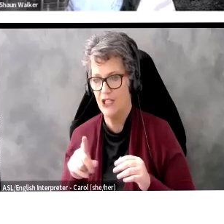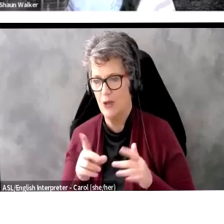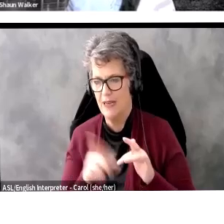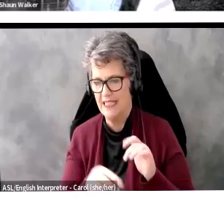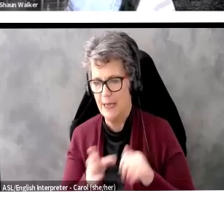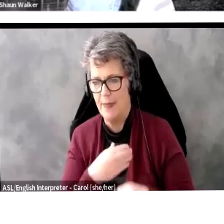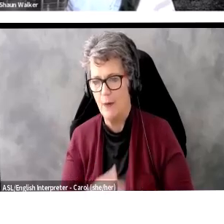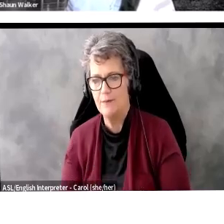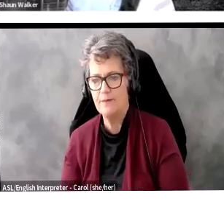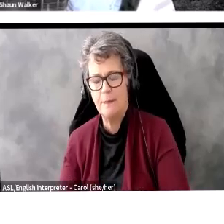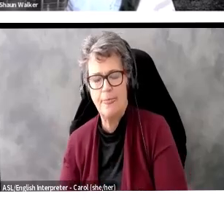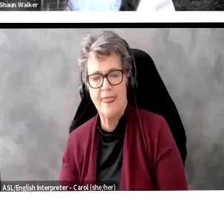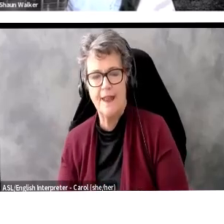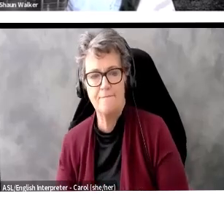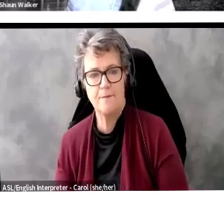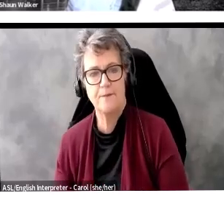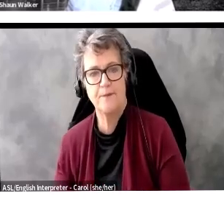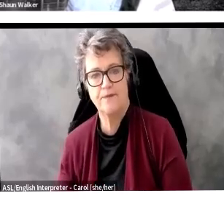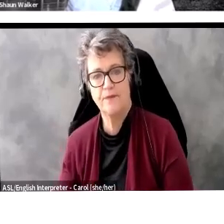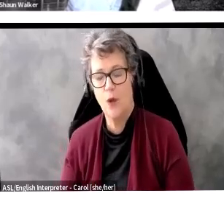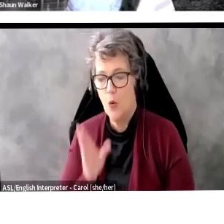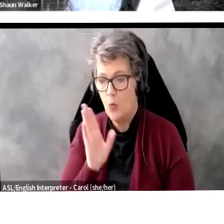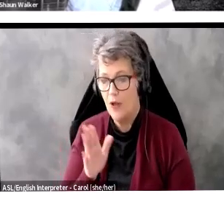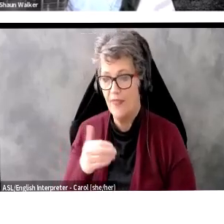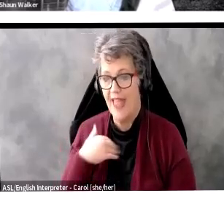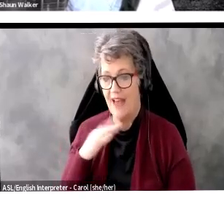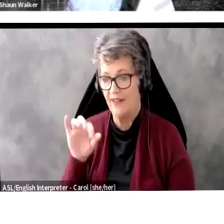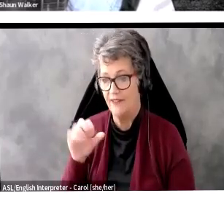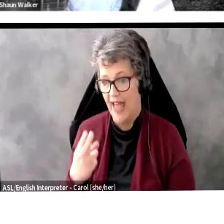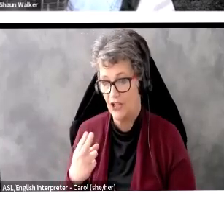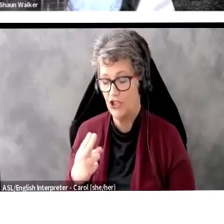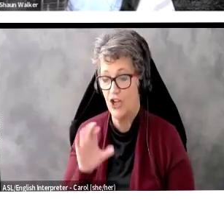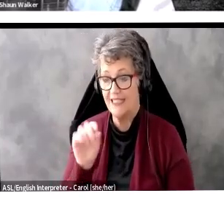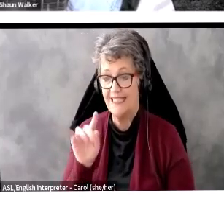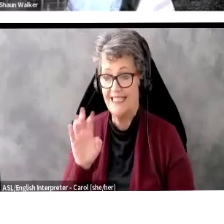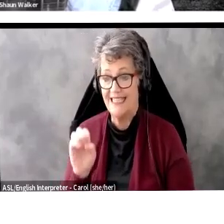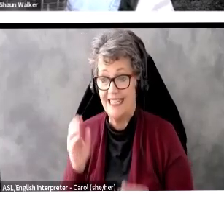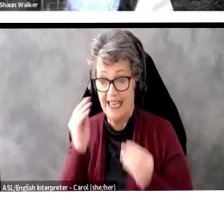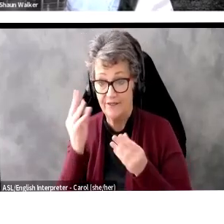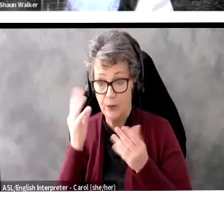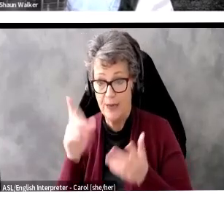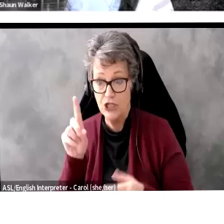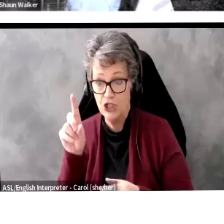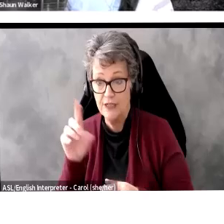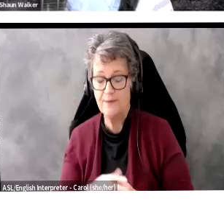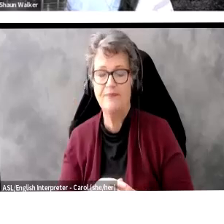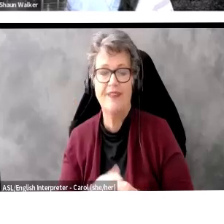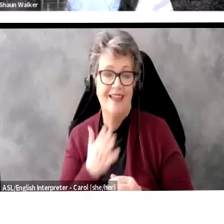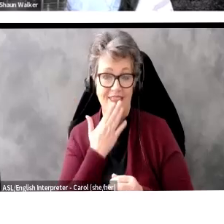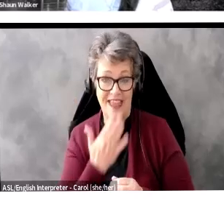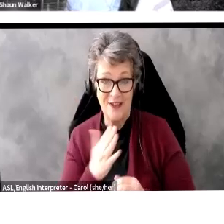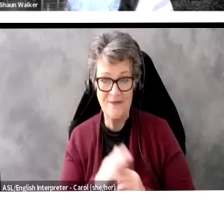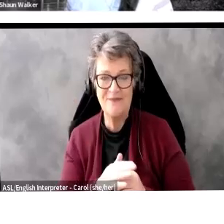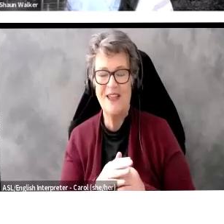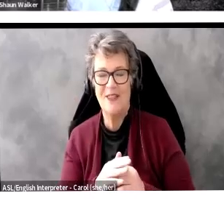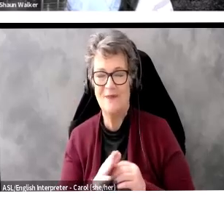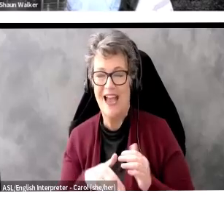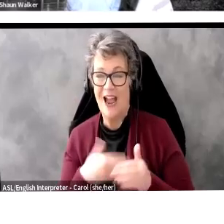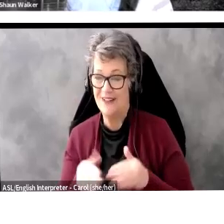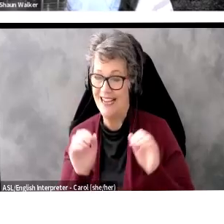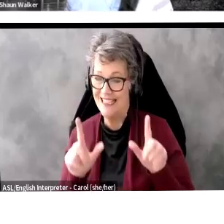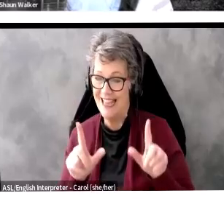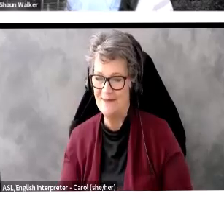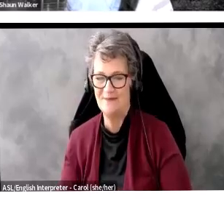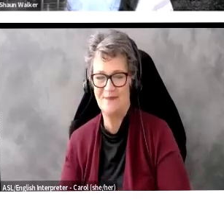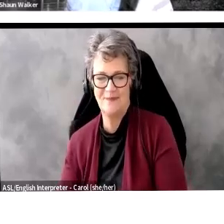skip that one. And then, will there be a flash on CTE information? Thank you. That brings me to our next